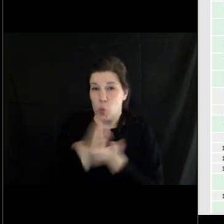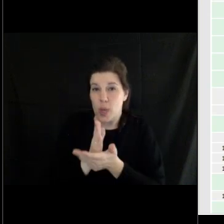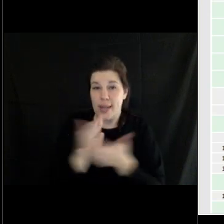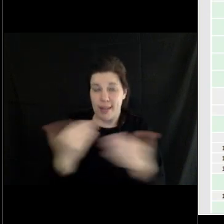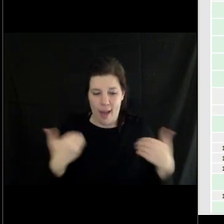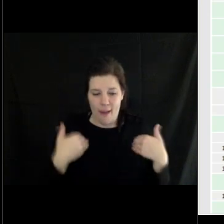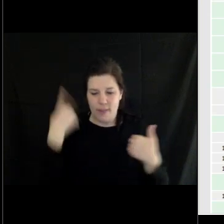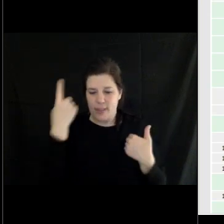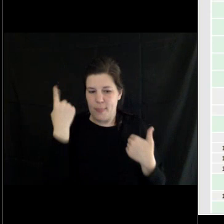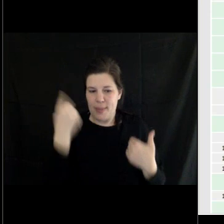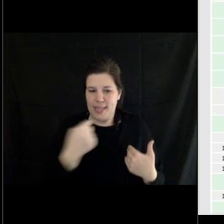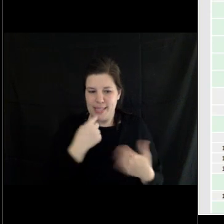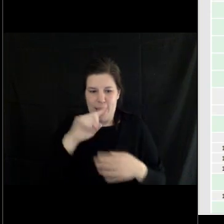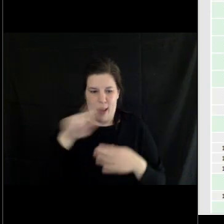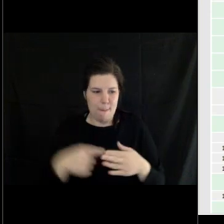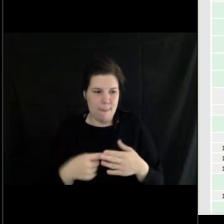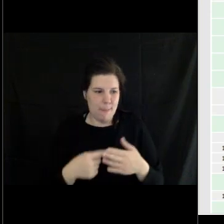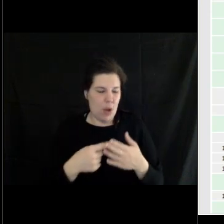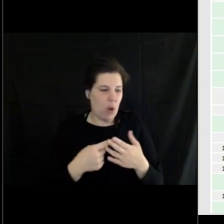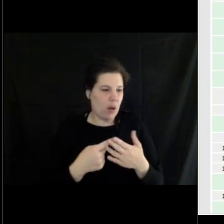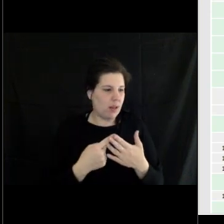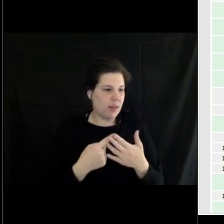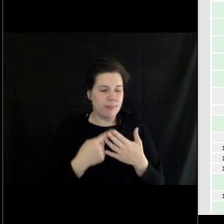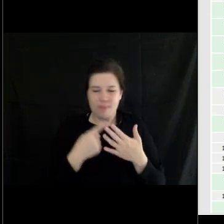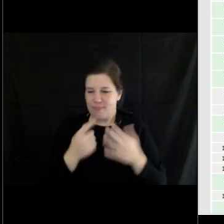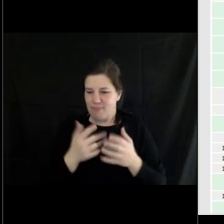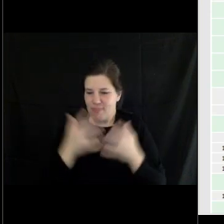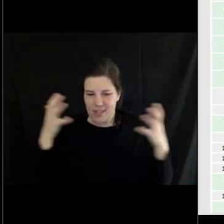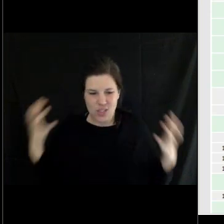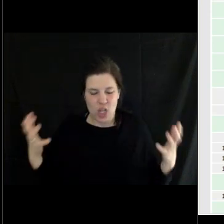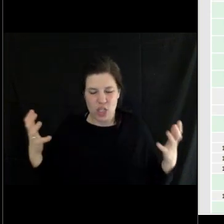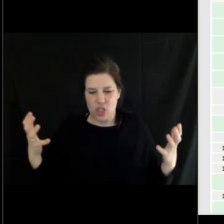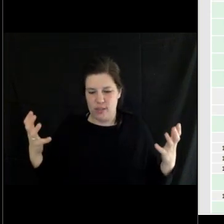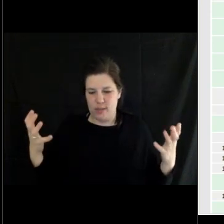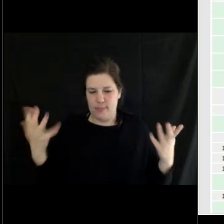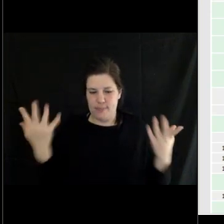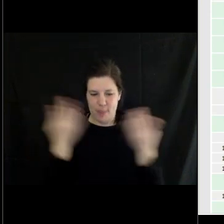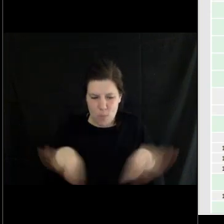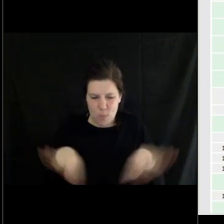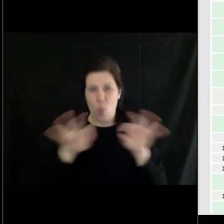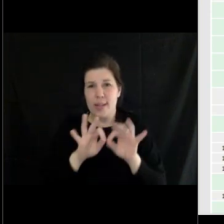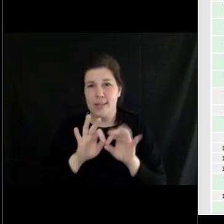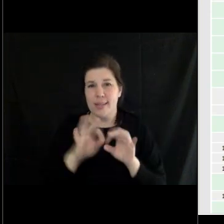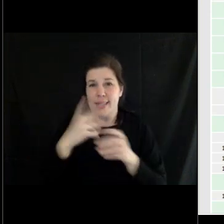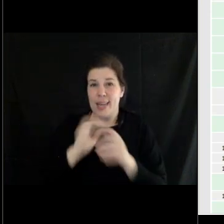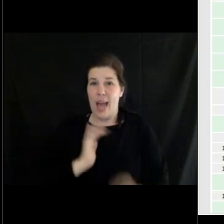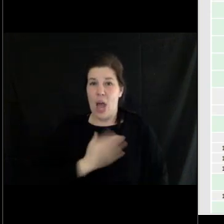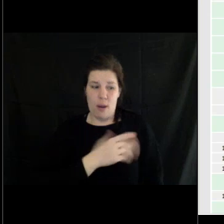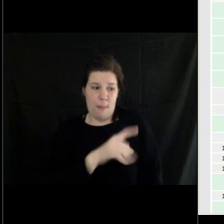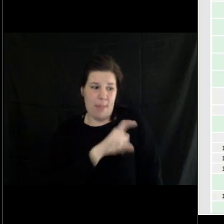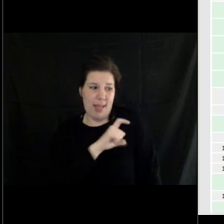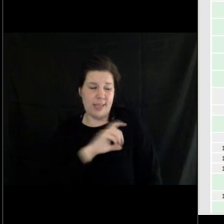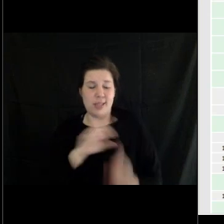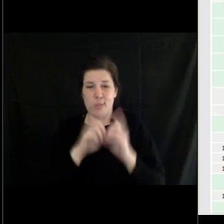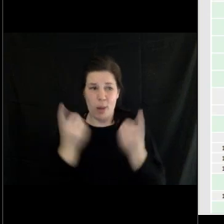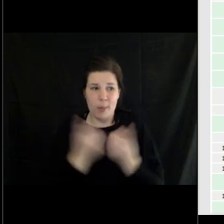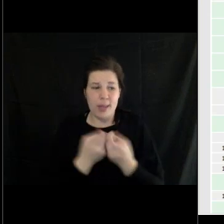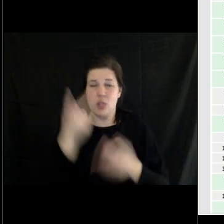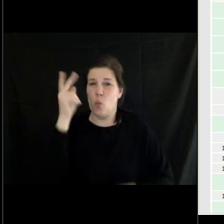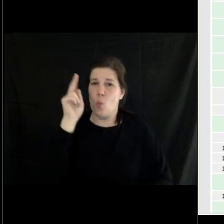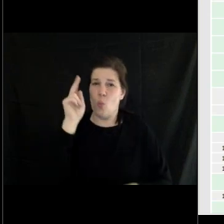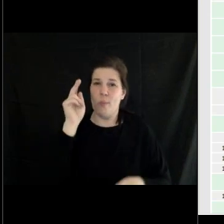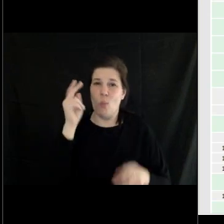of such grave and a magnitude of merging our police department. It's worse as it is now. It